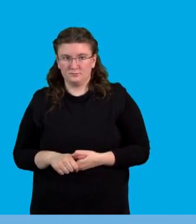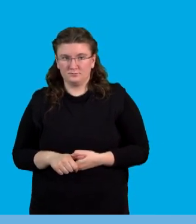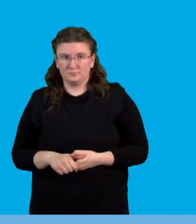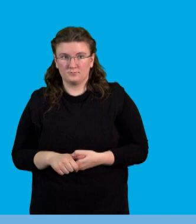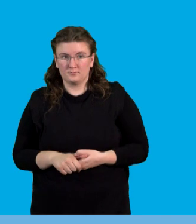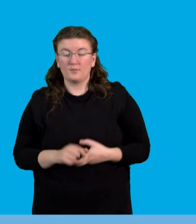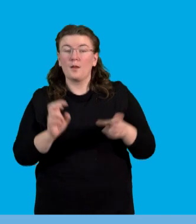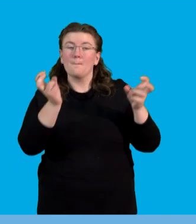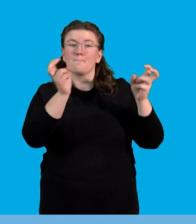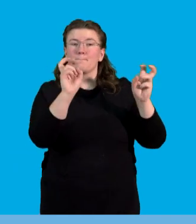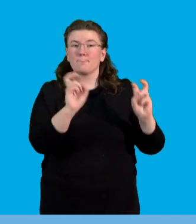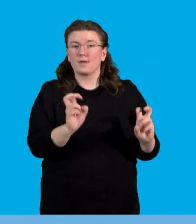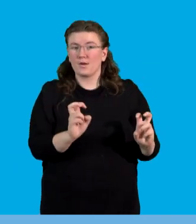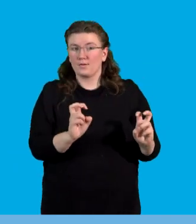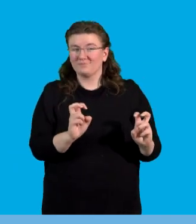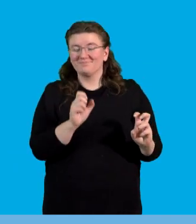of energy